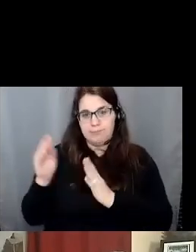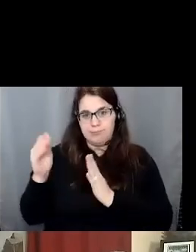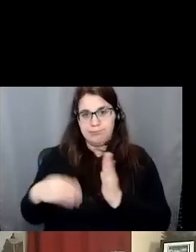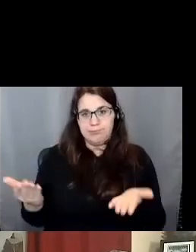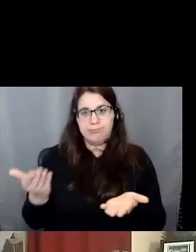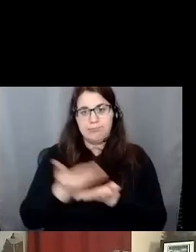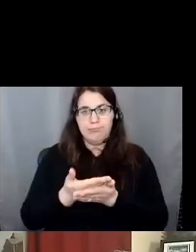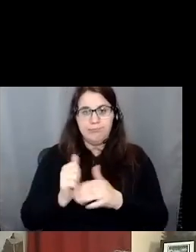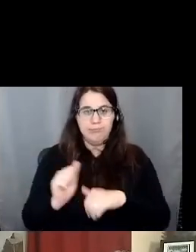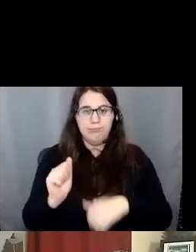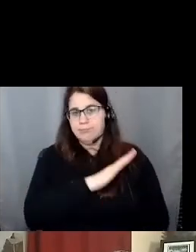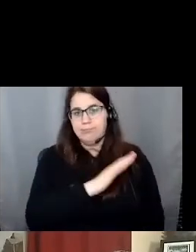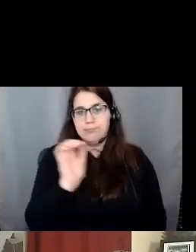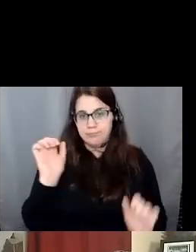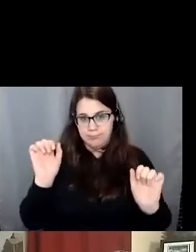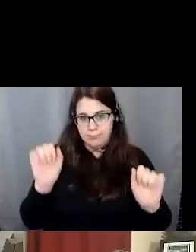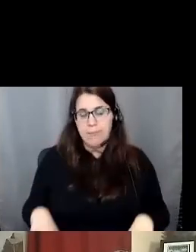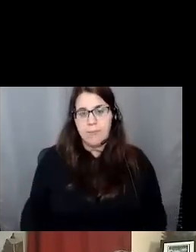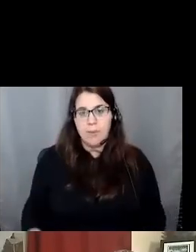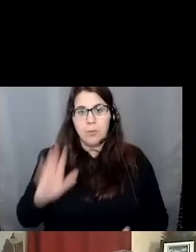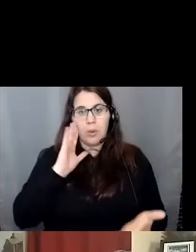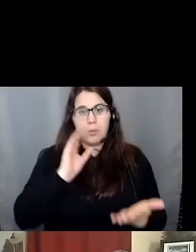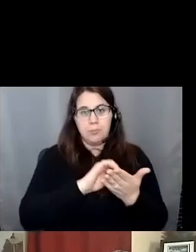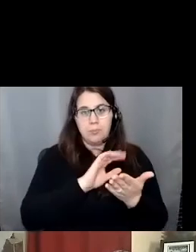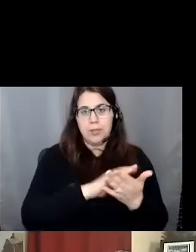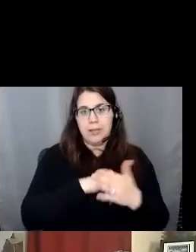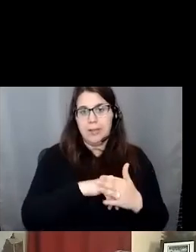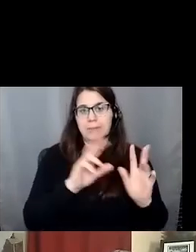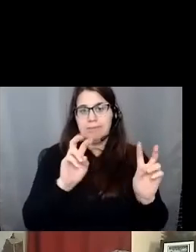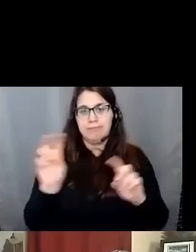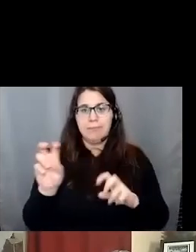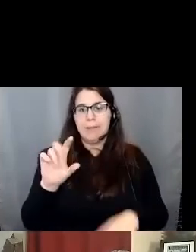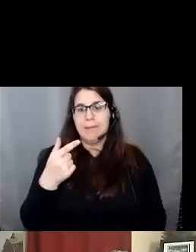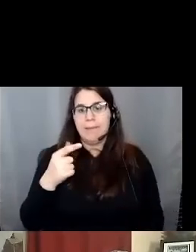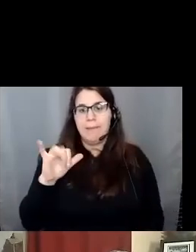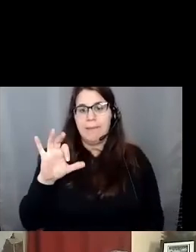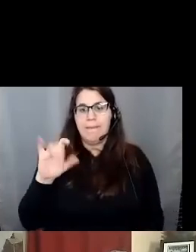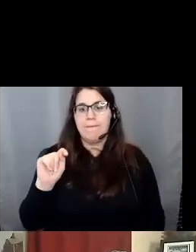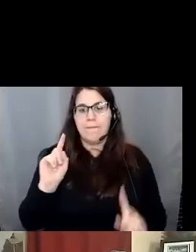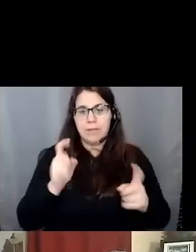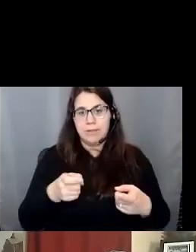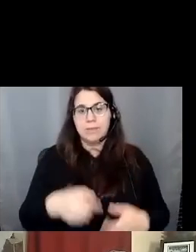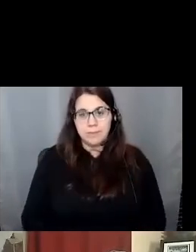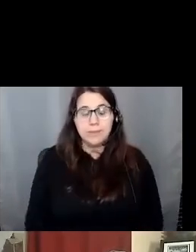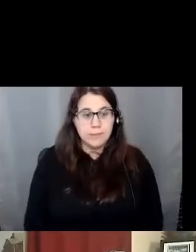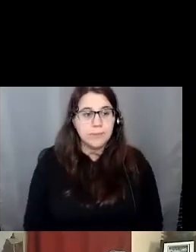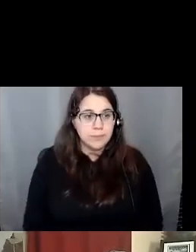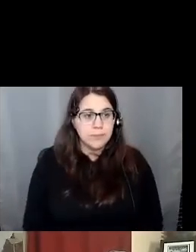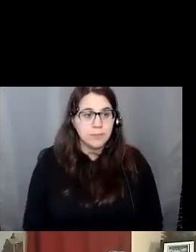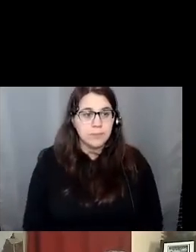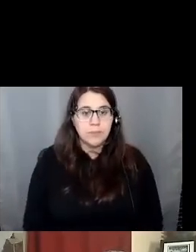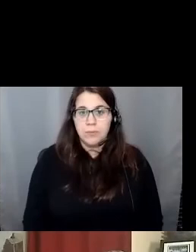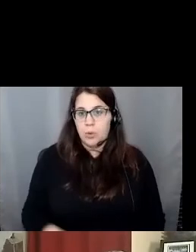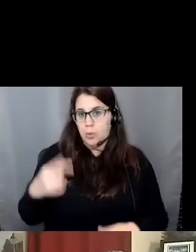the check attached, and it will be recorded in the system as a gift to this individual. And then they can be tracking their goals.